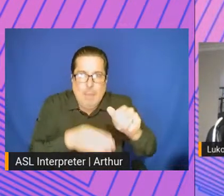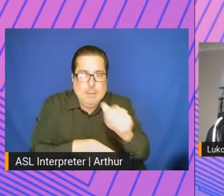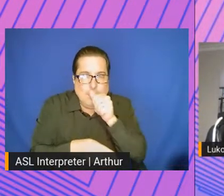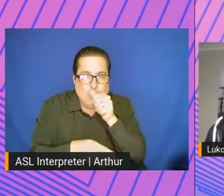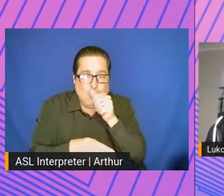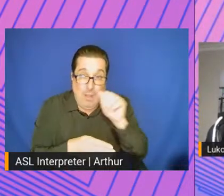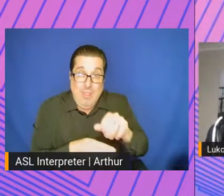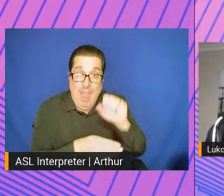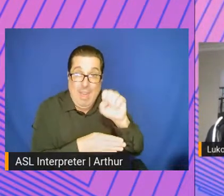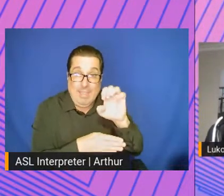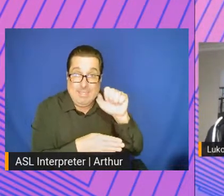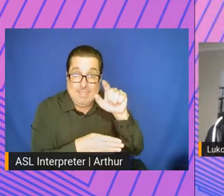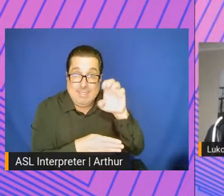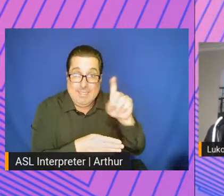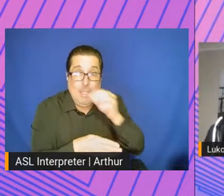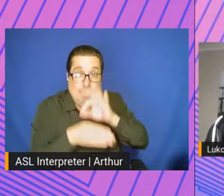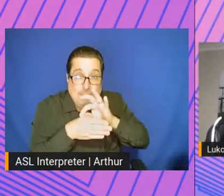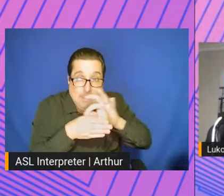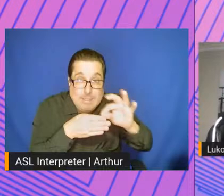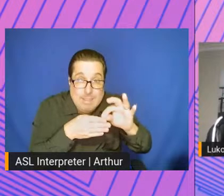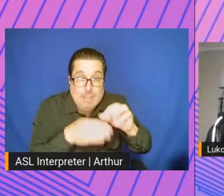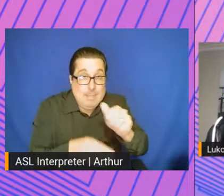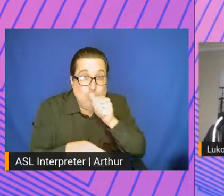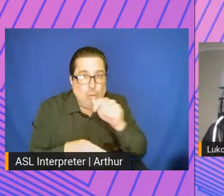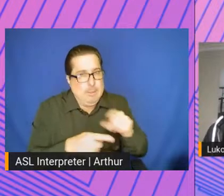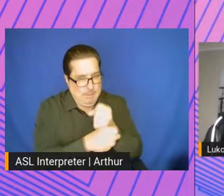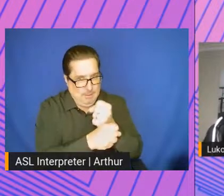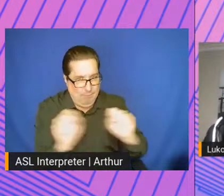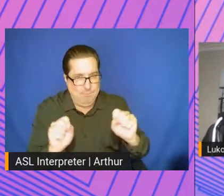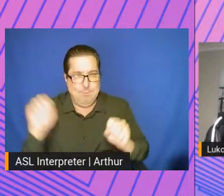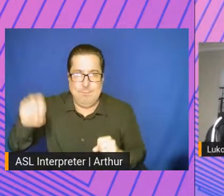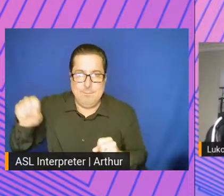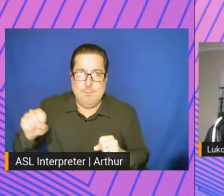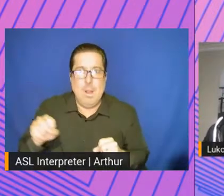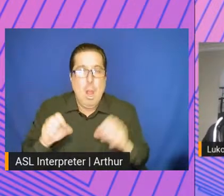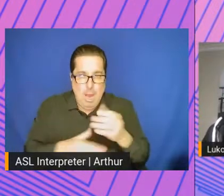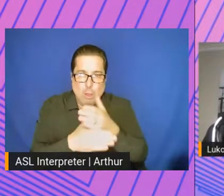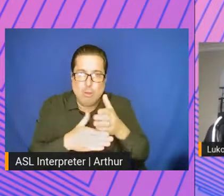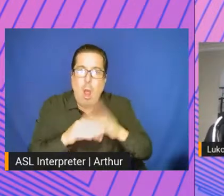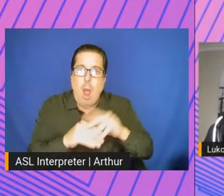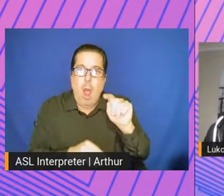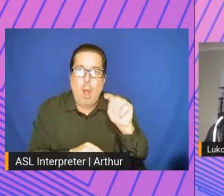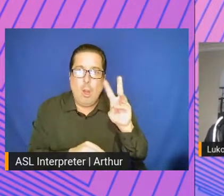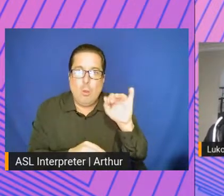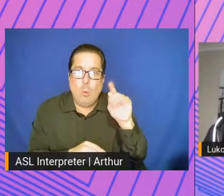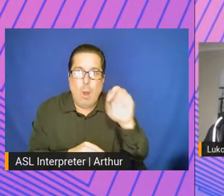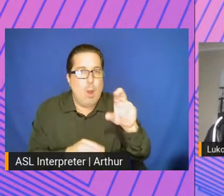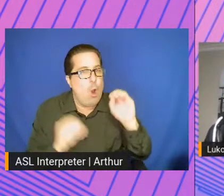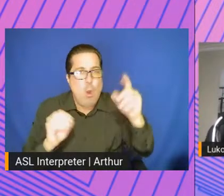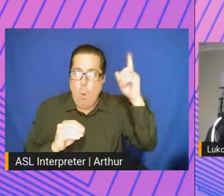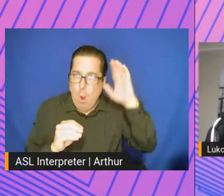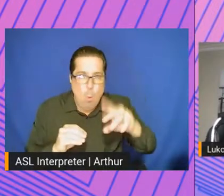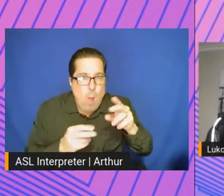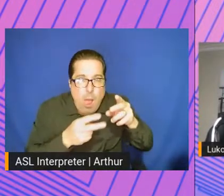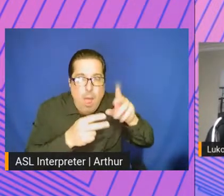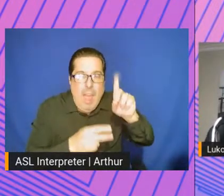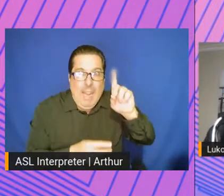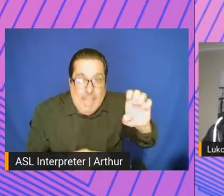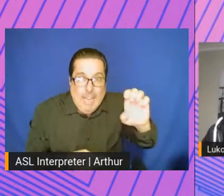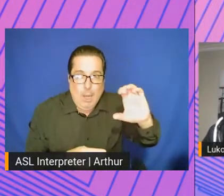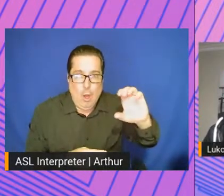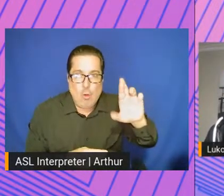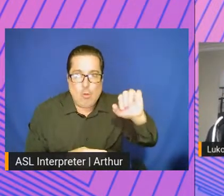secret is safe, and it's something that people like to say you can share that on Twitter, no one will decrypt it, and it's essentially true because you would need the private